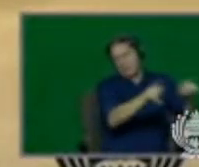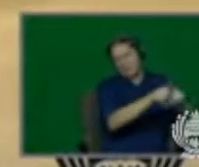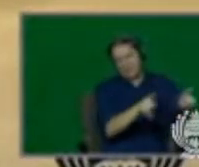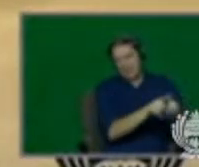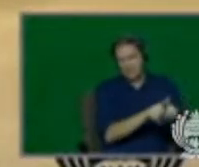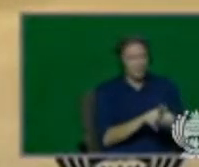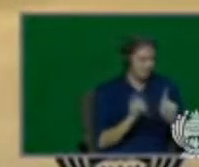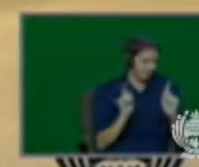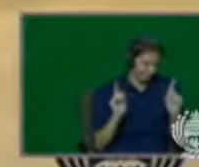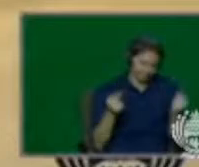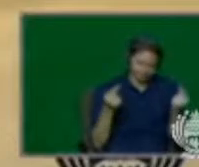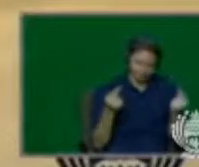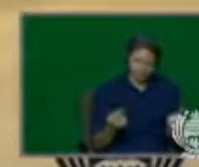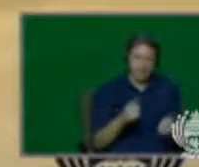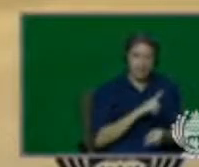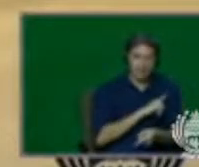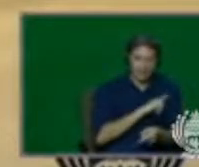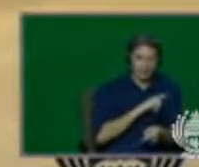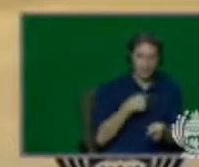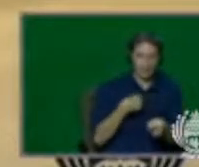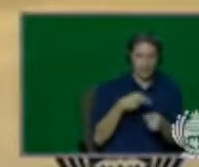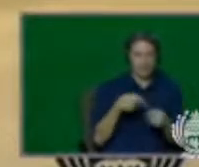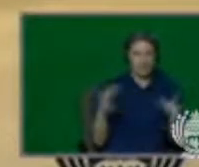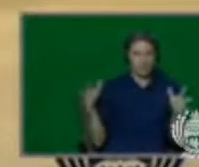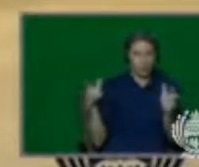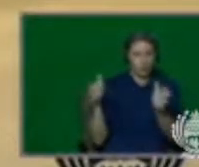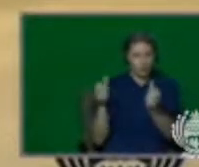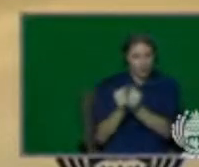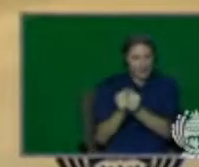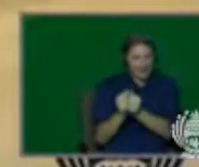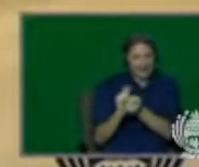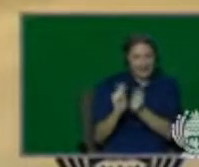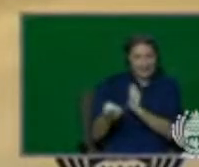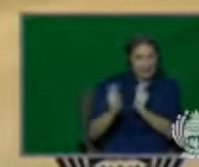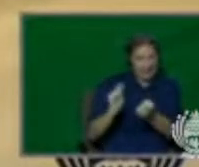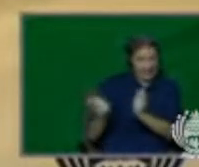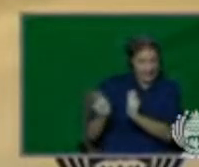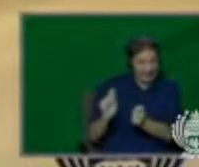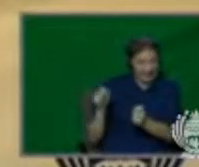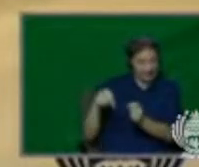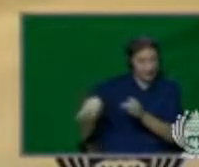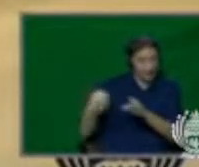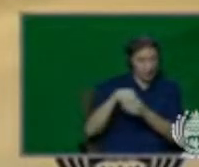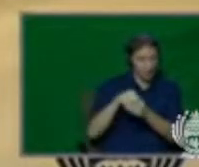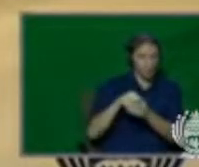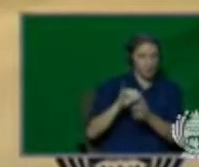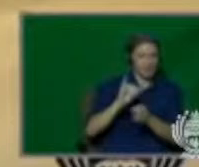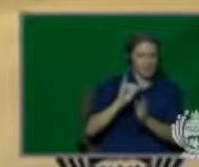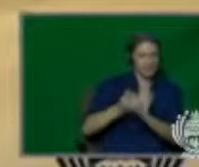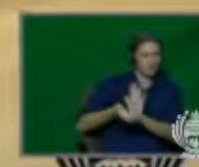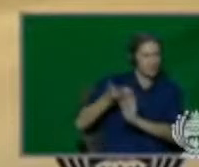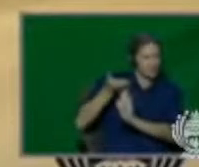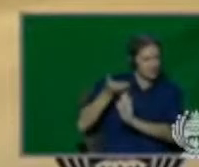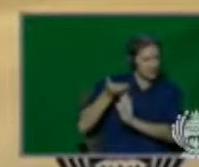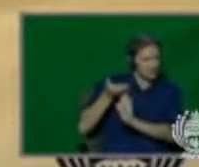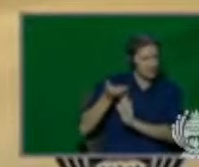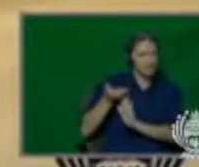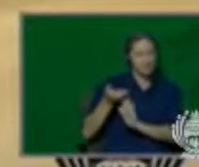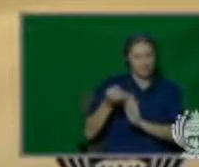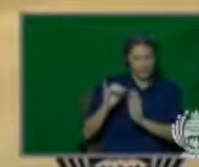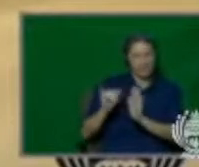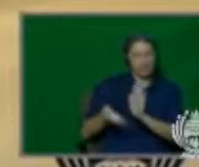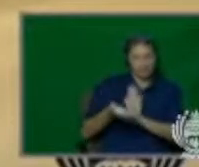a result, consolidated spending, which exclude interest payment, increases